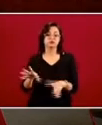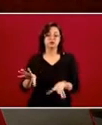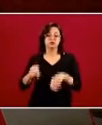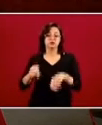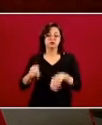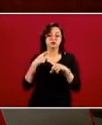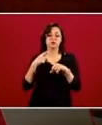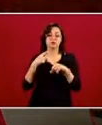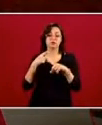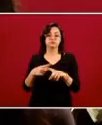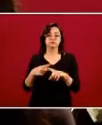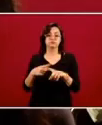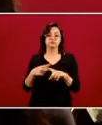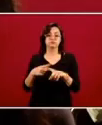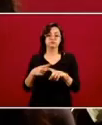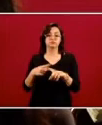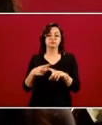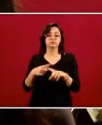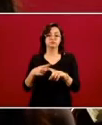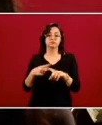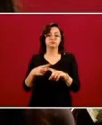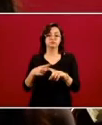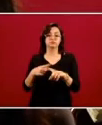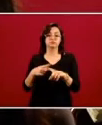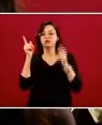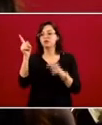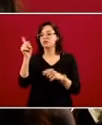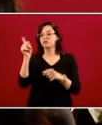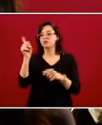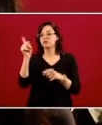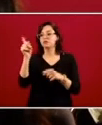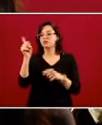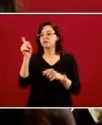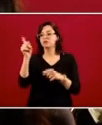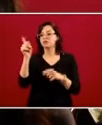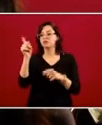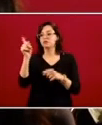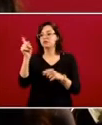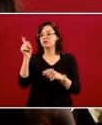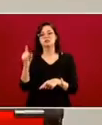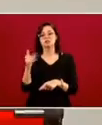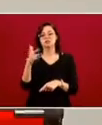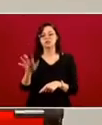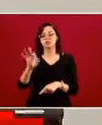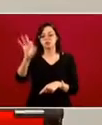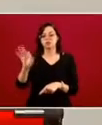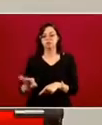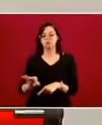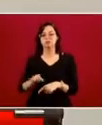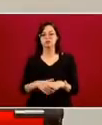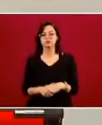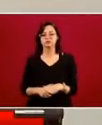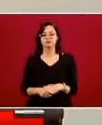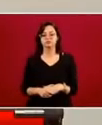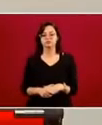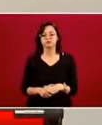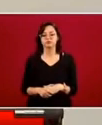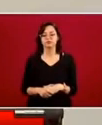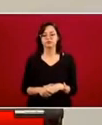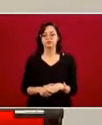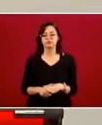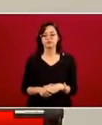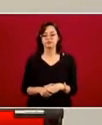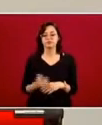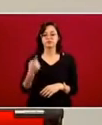talked about an important percentage of their infected patients were health sector professionals. Even in China, we had a 10%